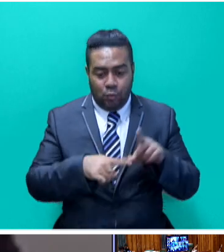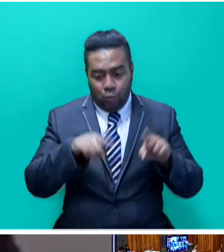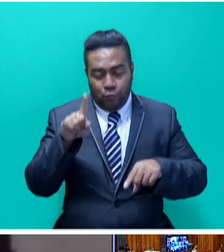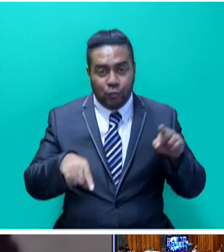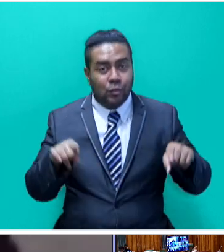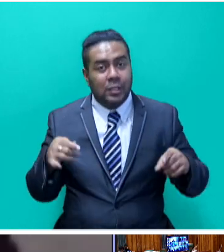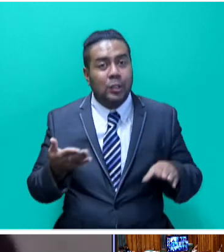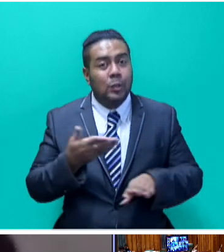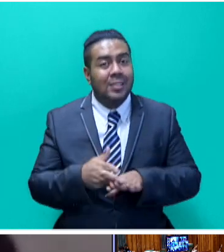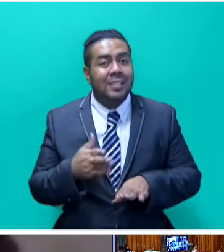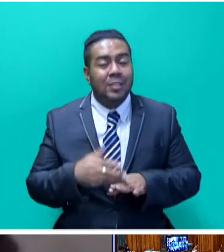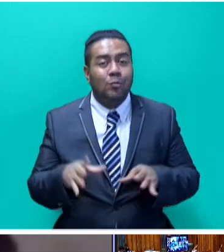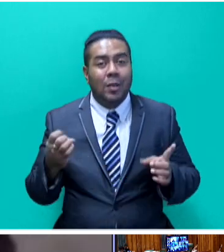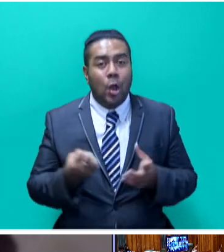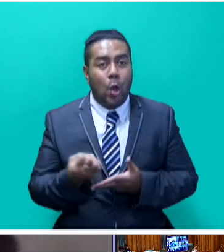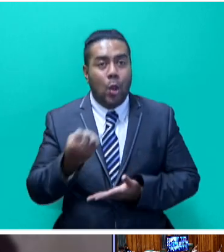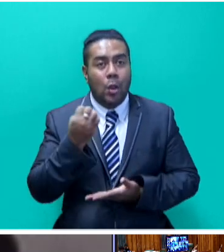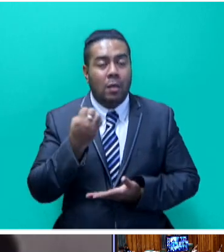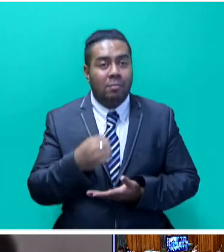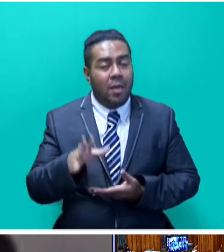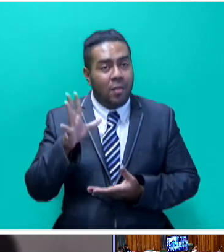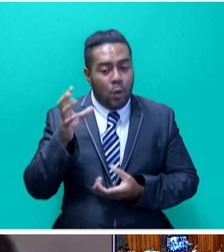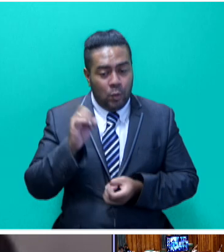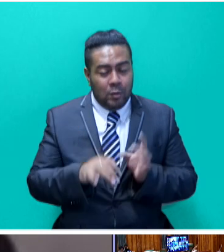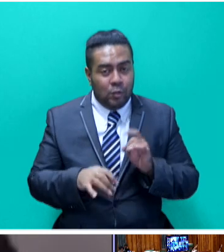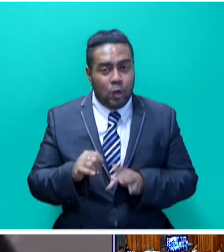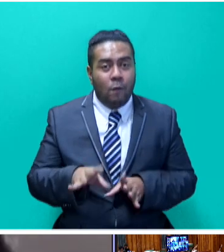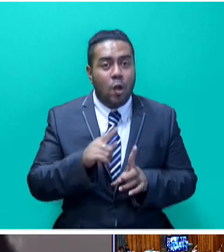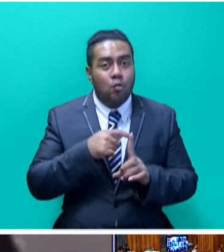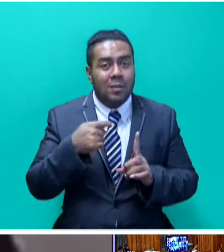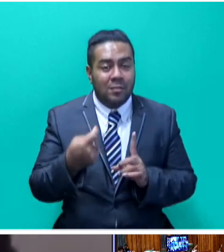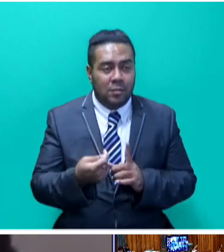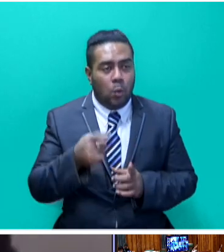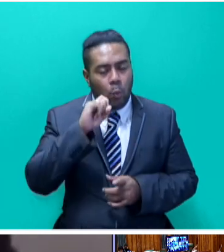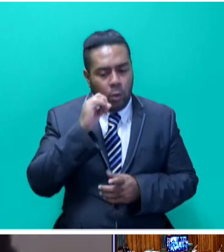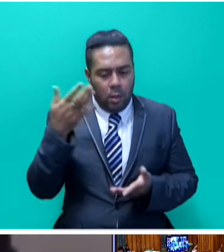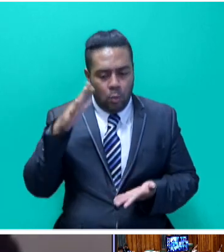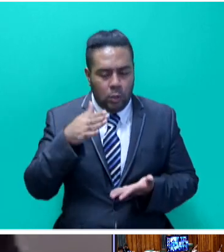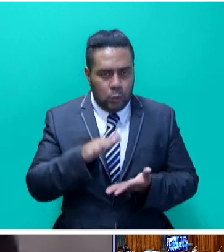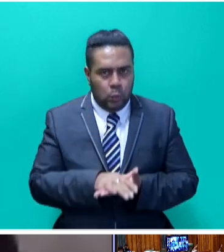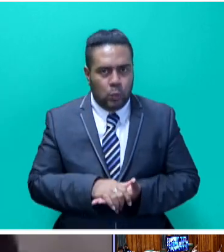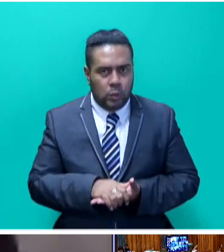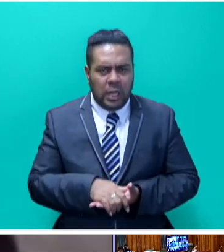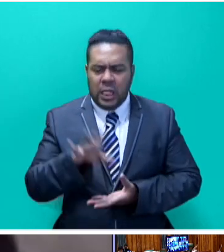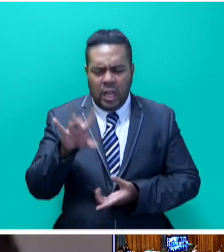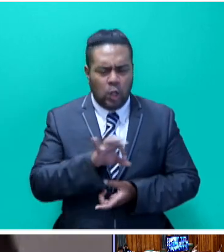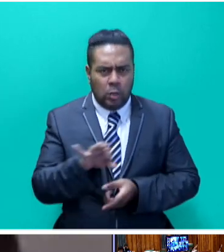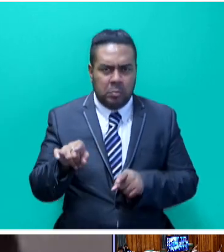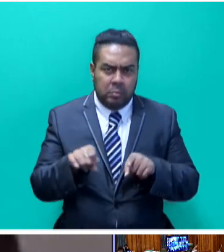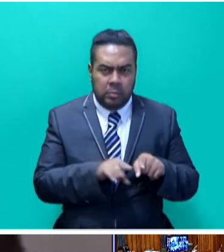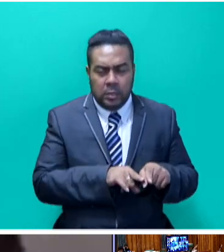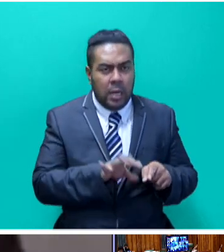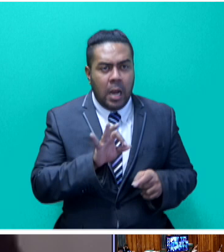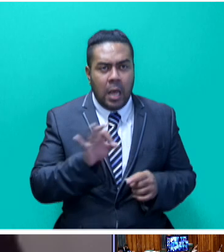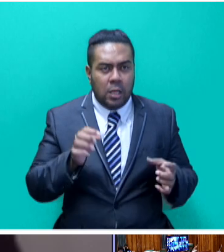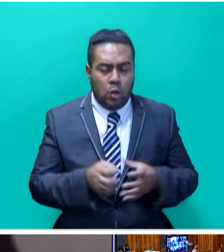into new economic sectors, the contribution of traditional sectors will reduce. But that does not mean there is no growth